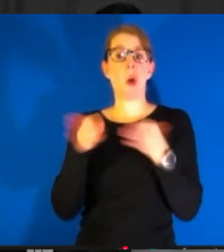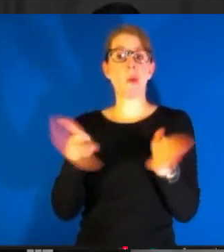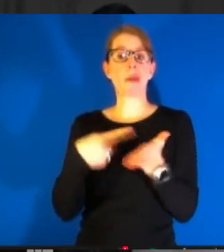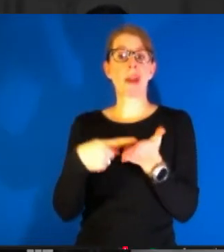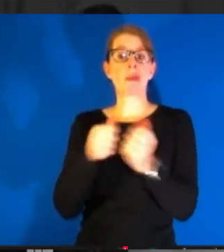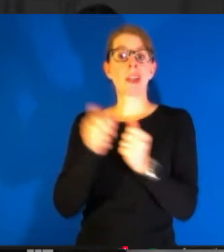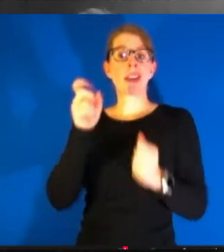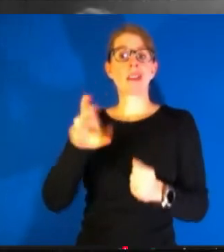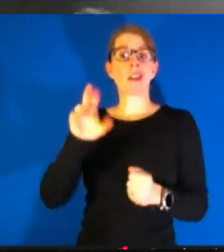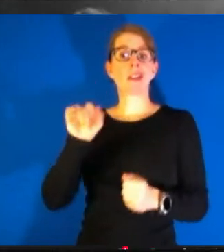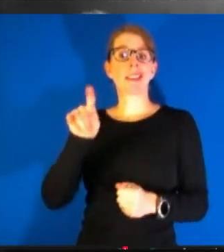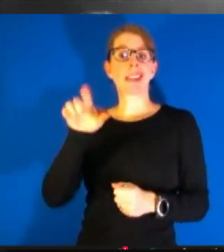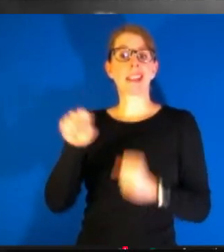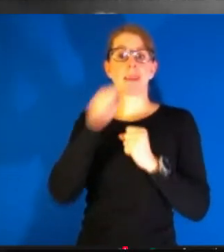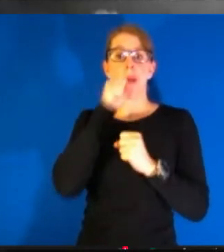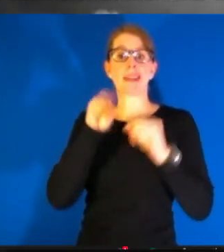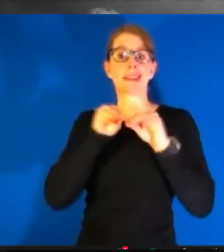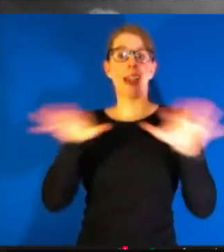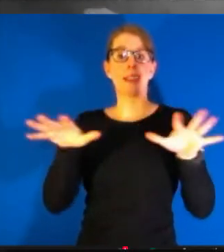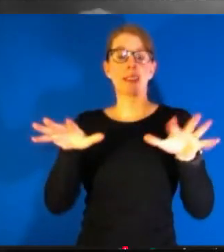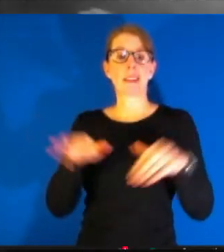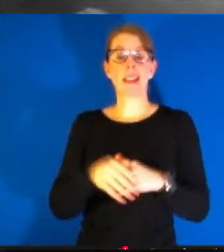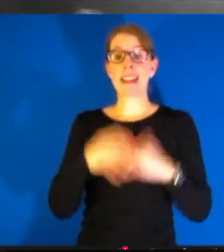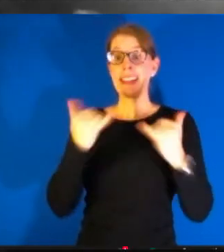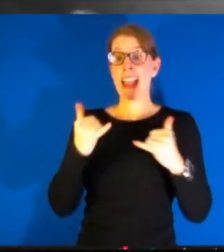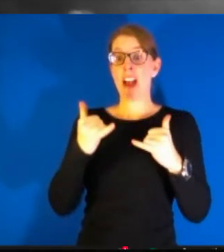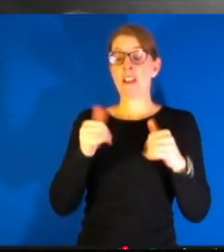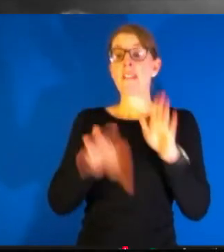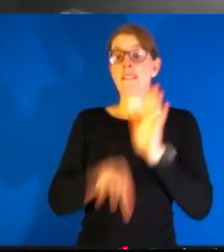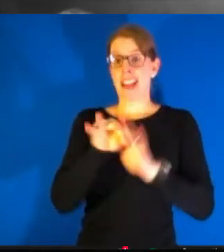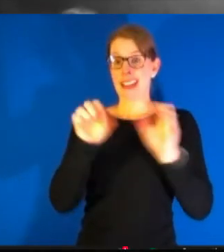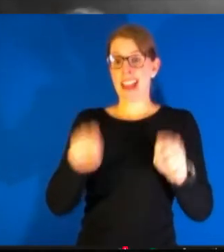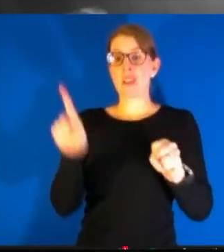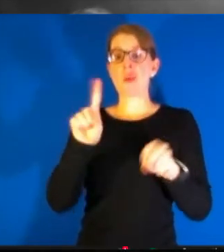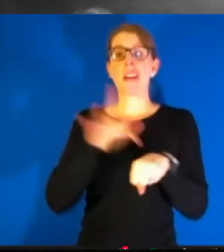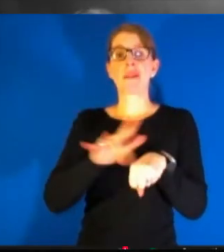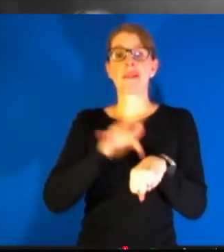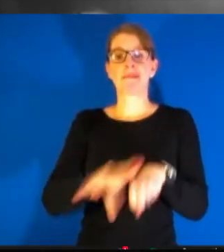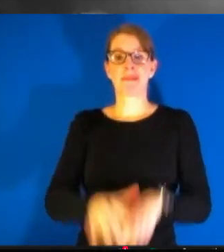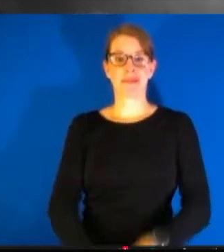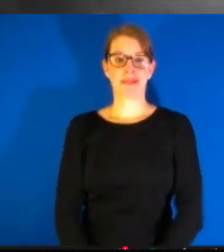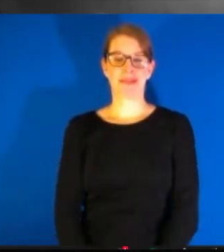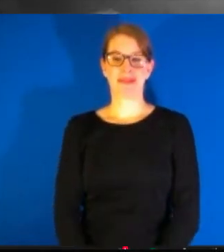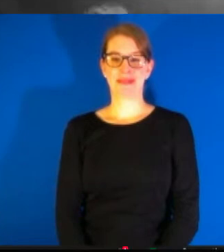with Dr. Stites podcasts. Now everywhere podcasts are available.